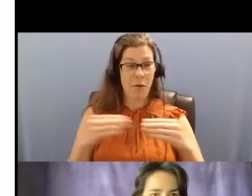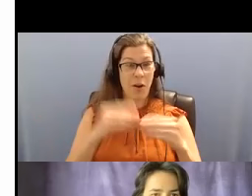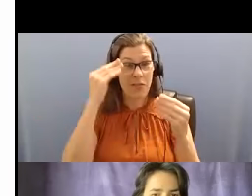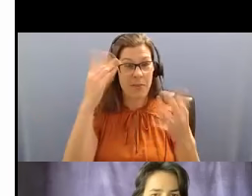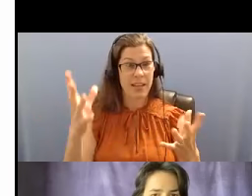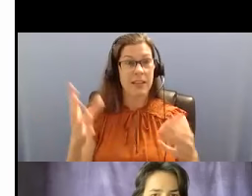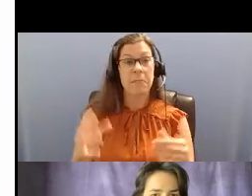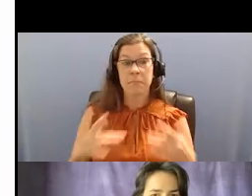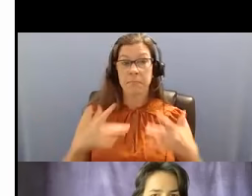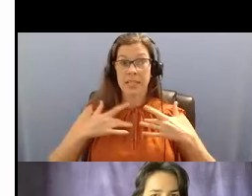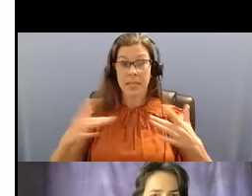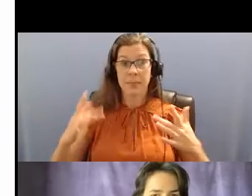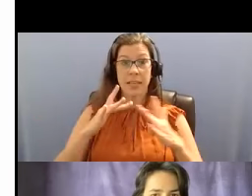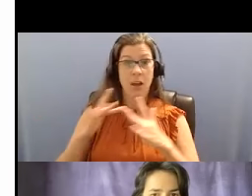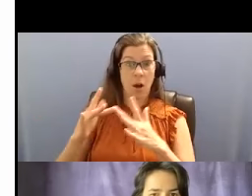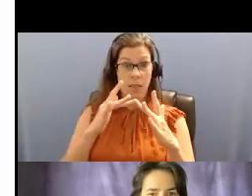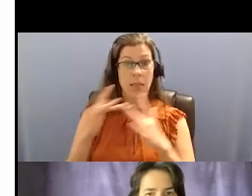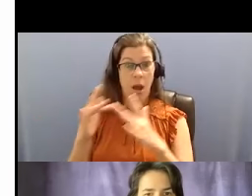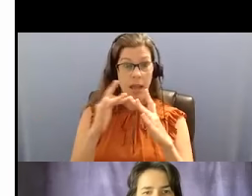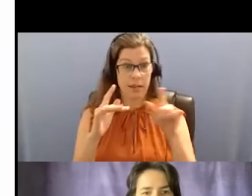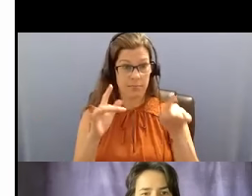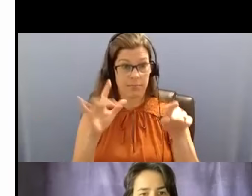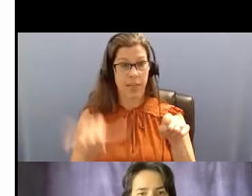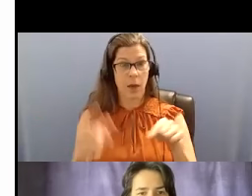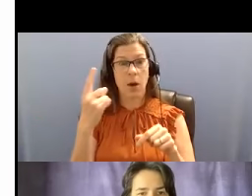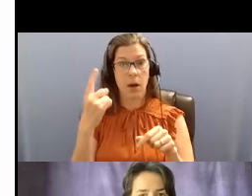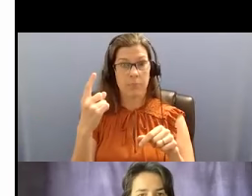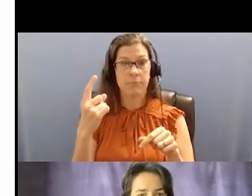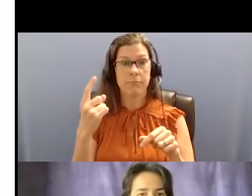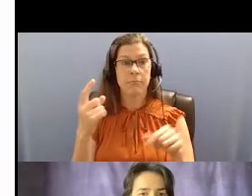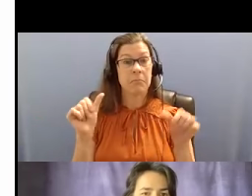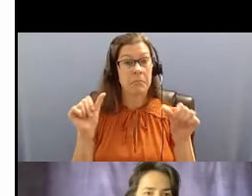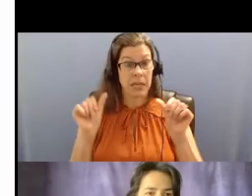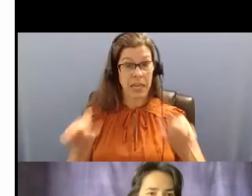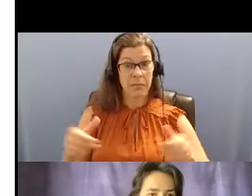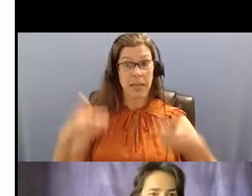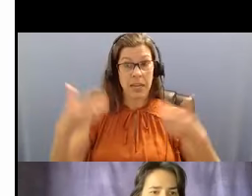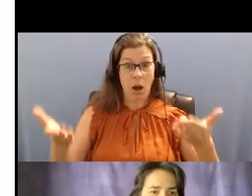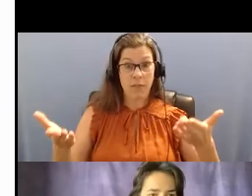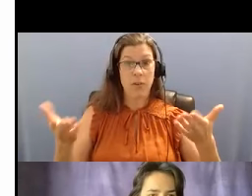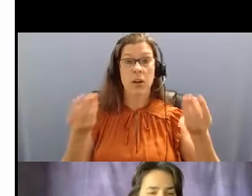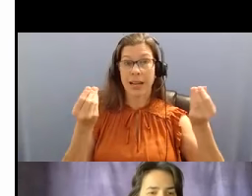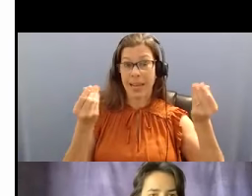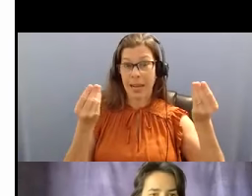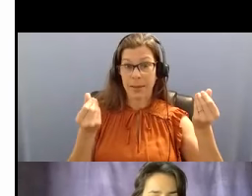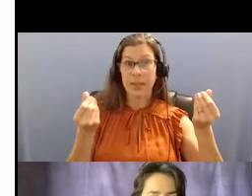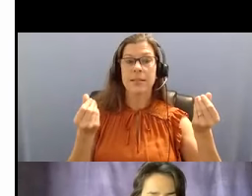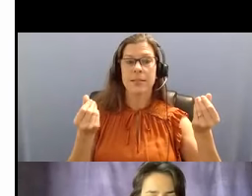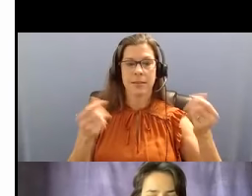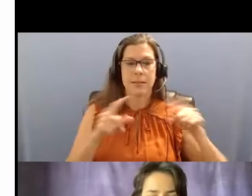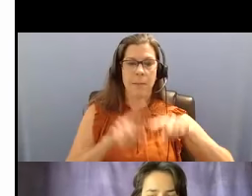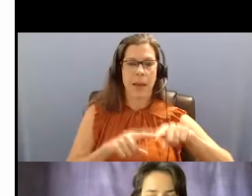It's typically an online program, but can be offered on ground depending on the course or the